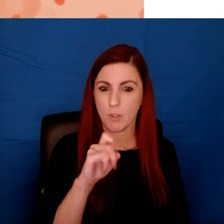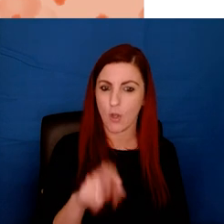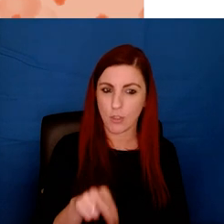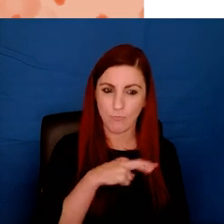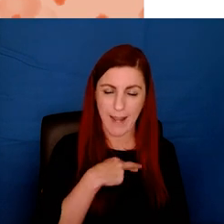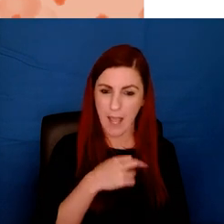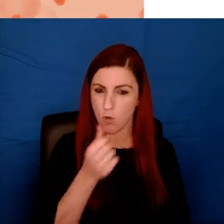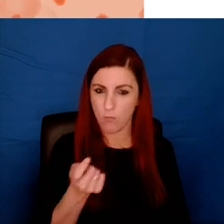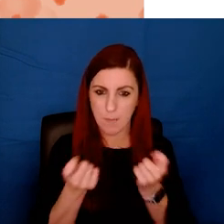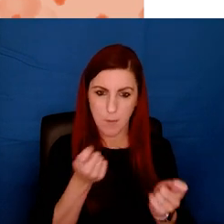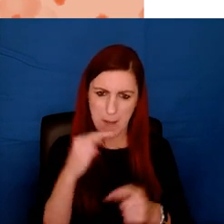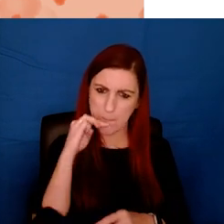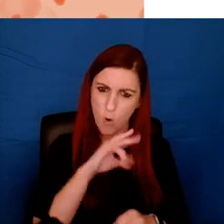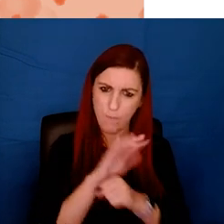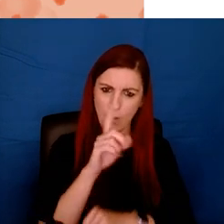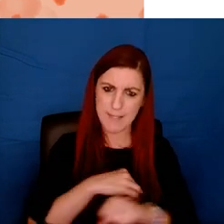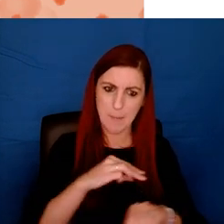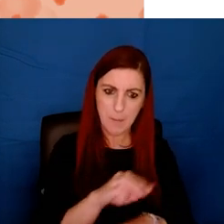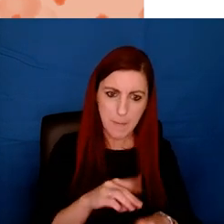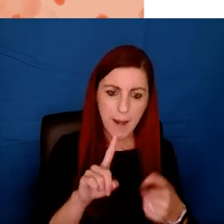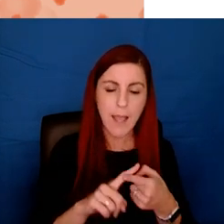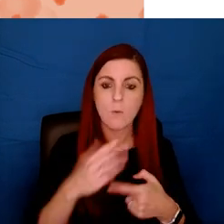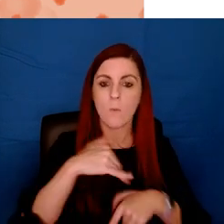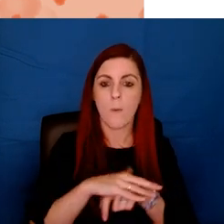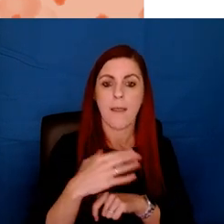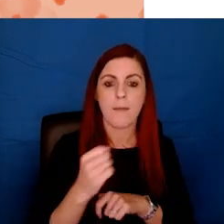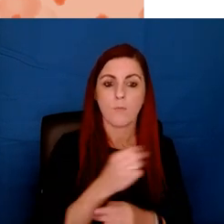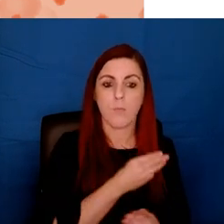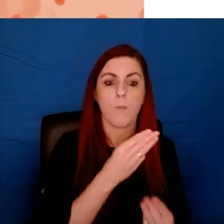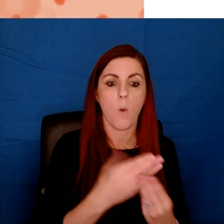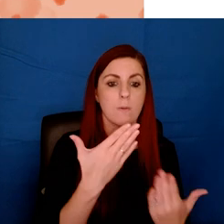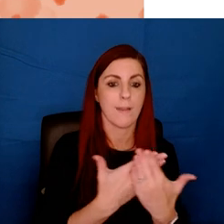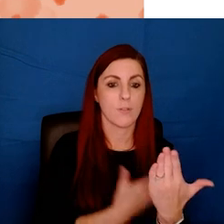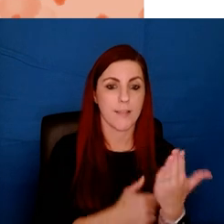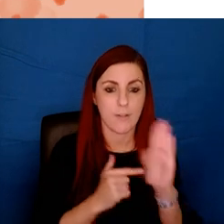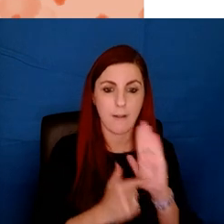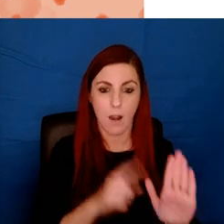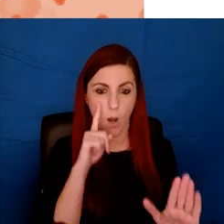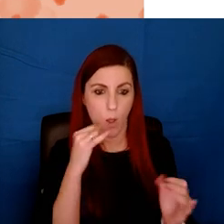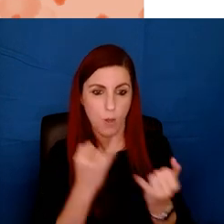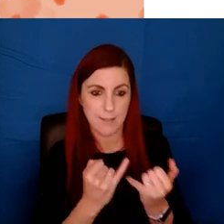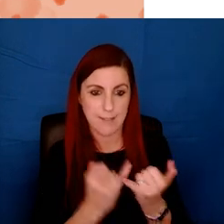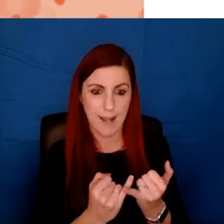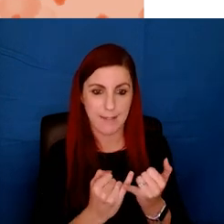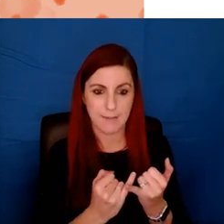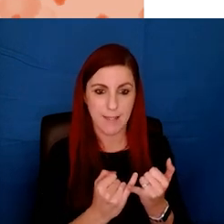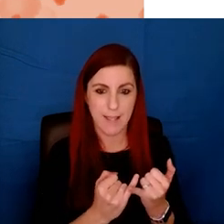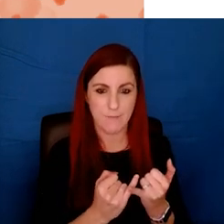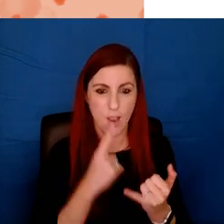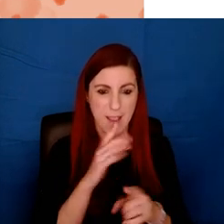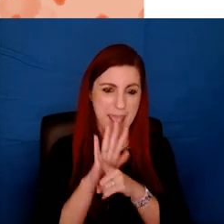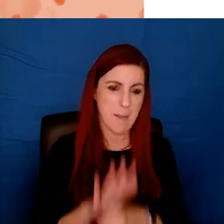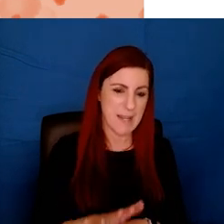really important for disabled people. And where we have seen proposed legislation, it does seem on the face of it to be quite ableist